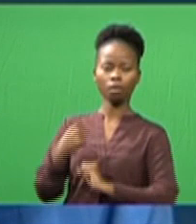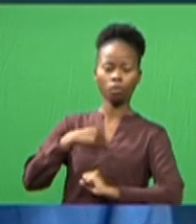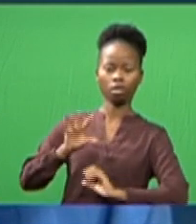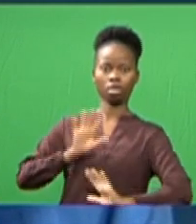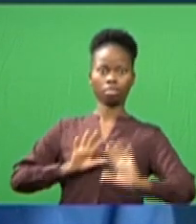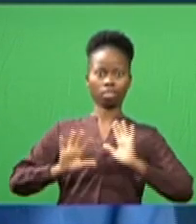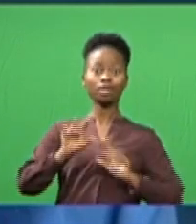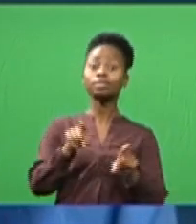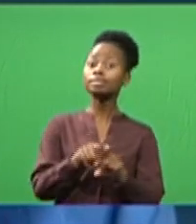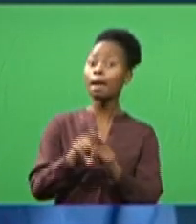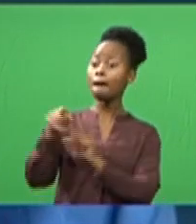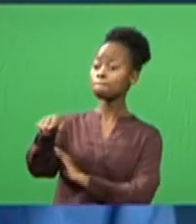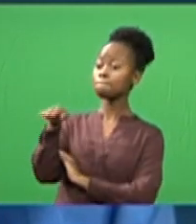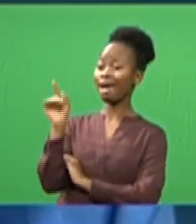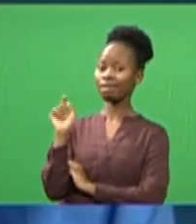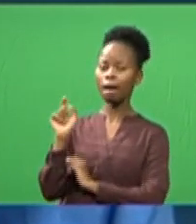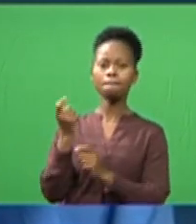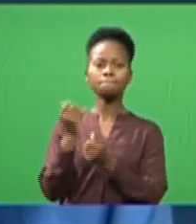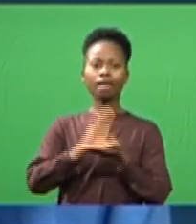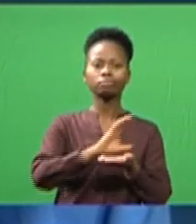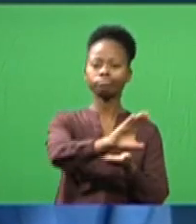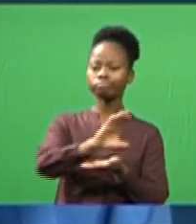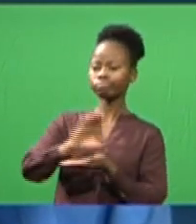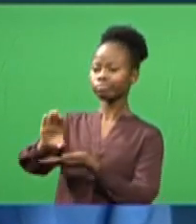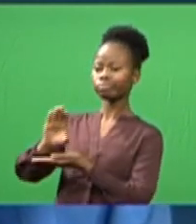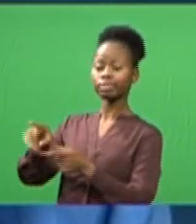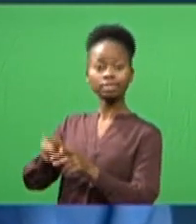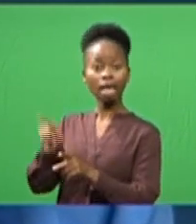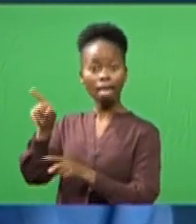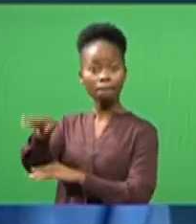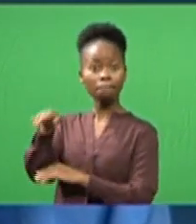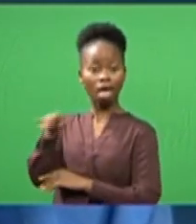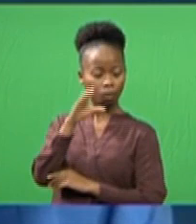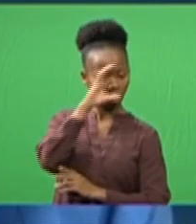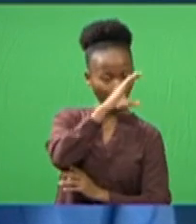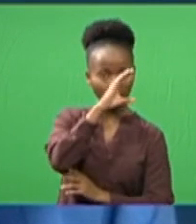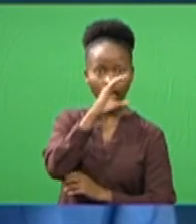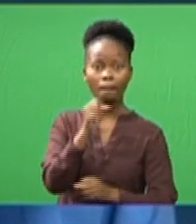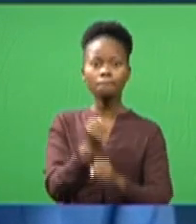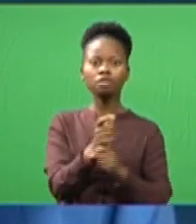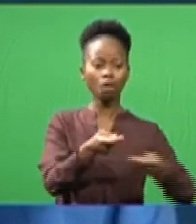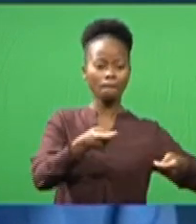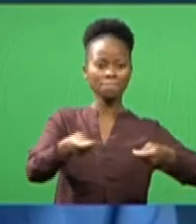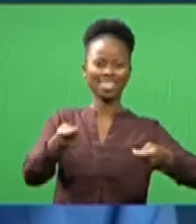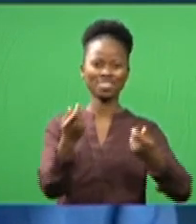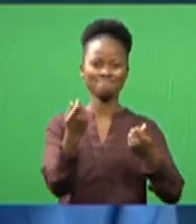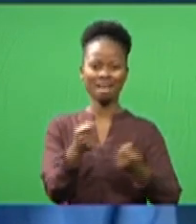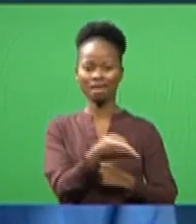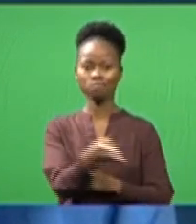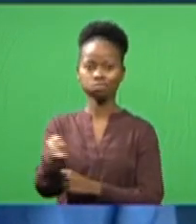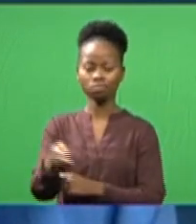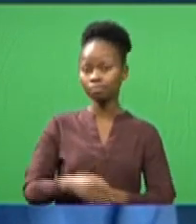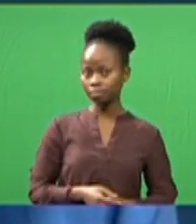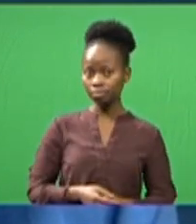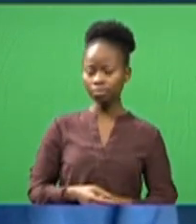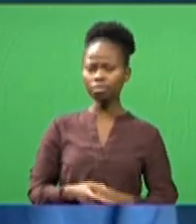domestic markets and will continue to closely monitor funding markets for stress. In addition, regulatory